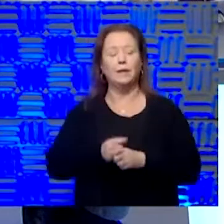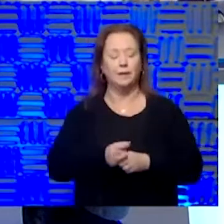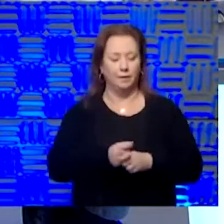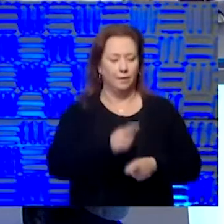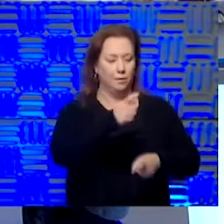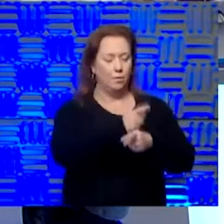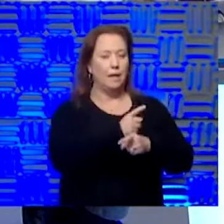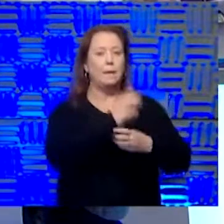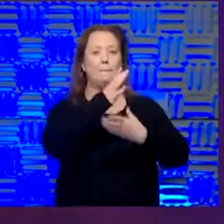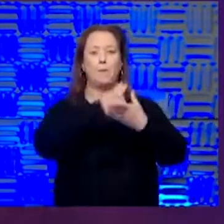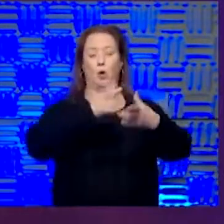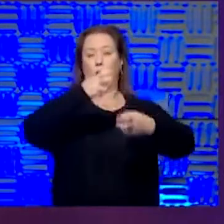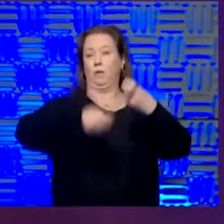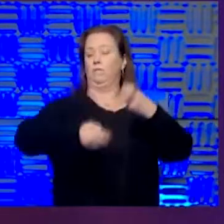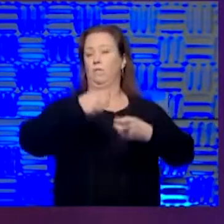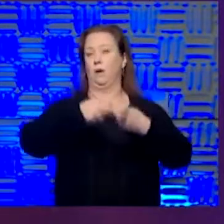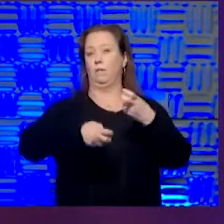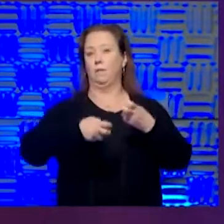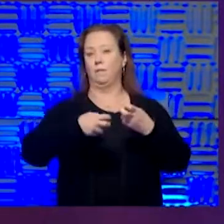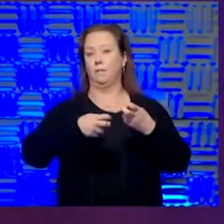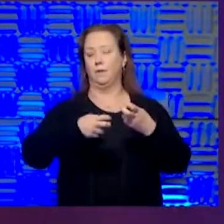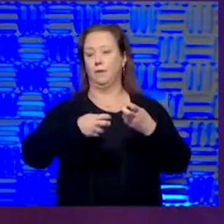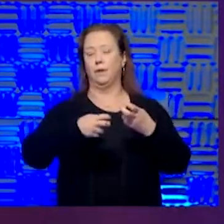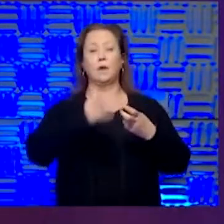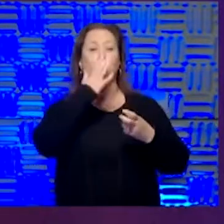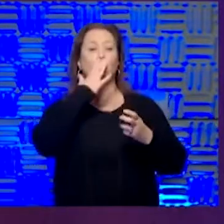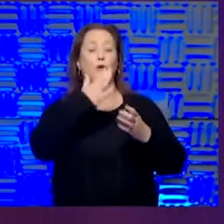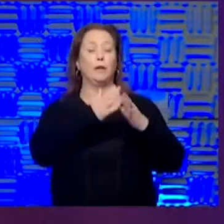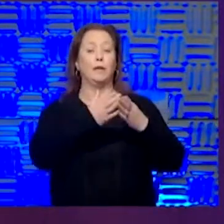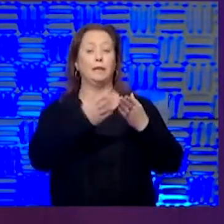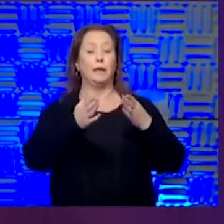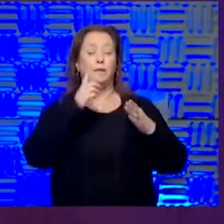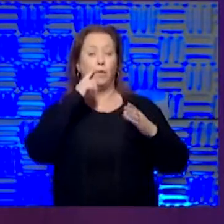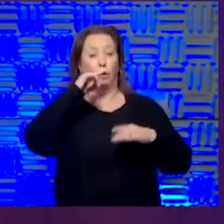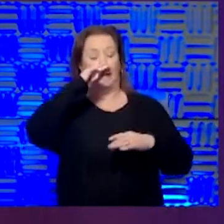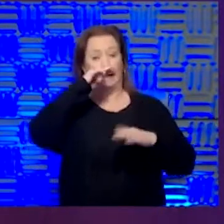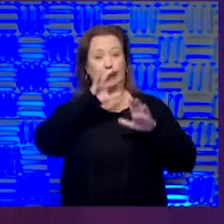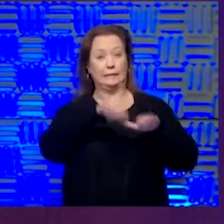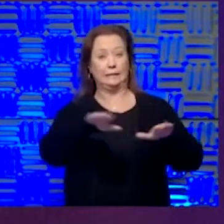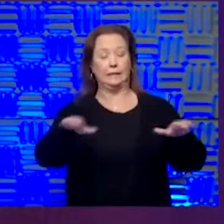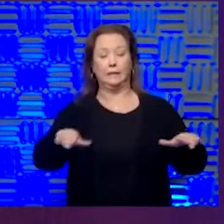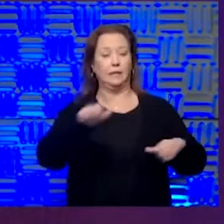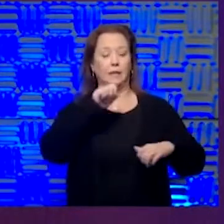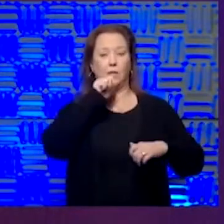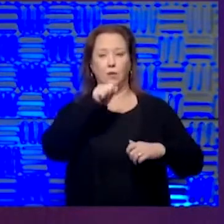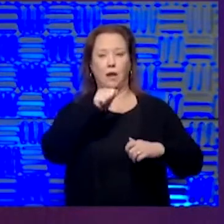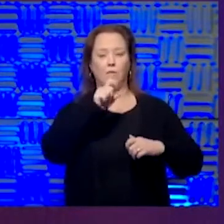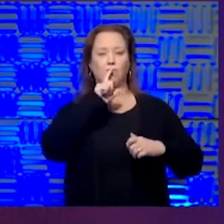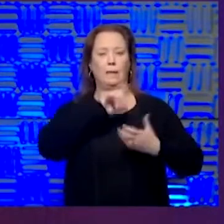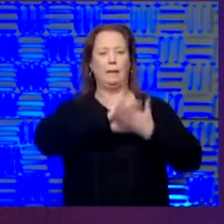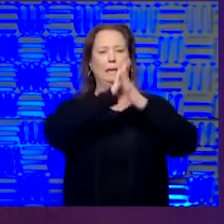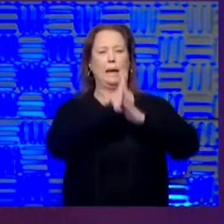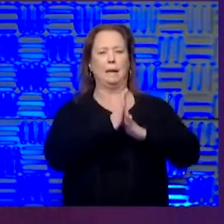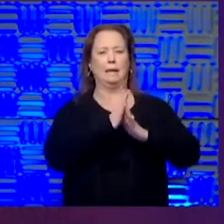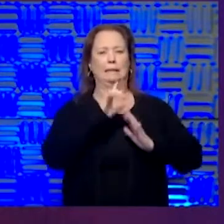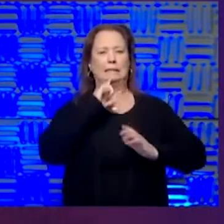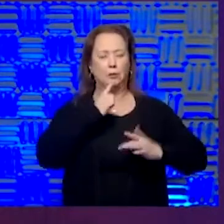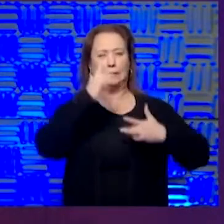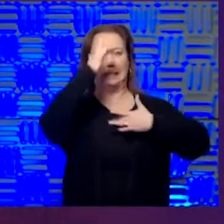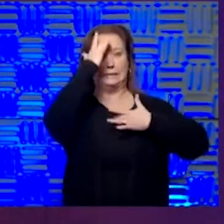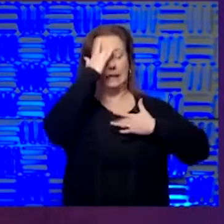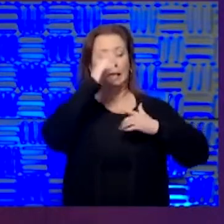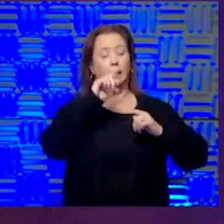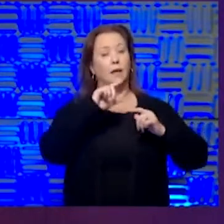that's so part of the problem. A good thing for the kids, but they're really not getting that sick. And there's certainly this whole group